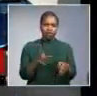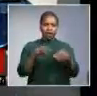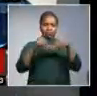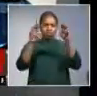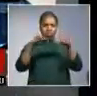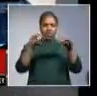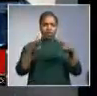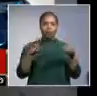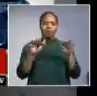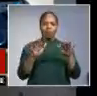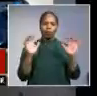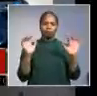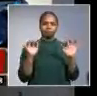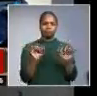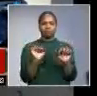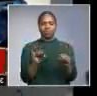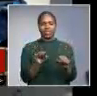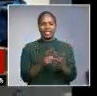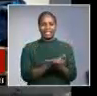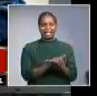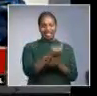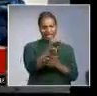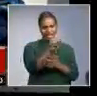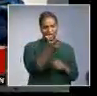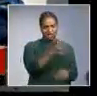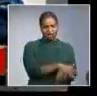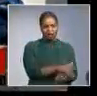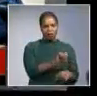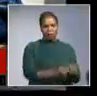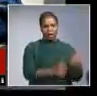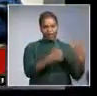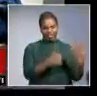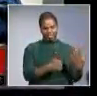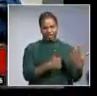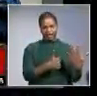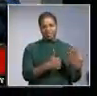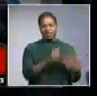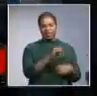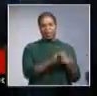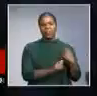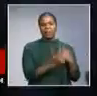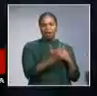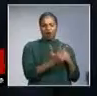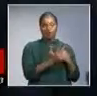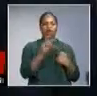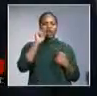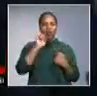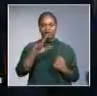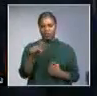for public viewing. The Queen of Soul died on the 16th of August, aged 76. She'll be laid to rest on